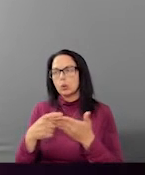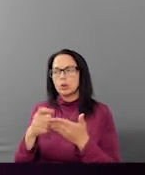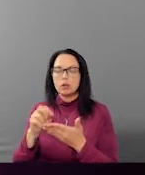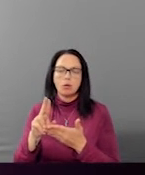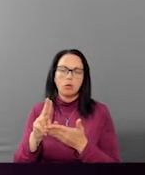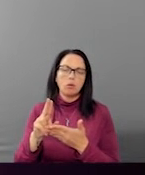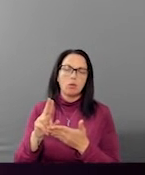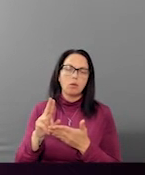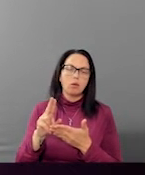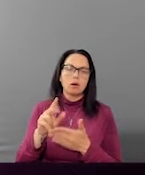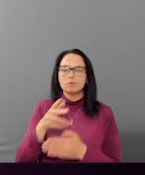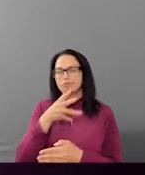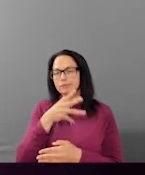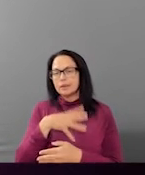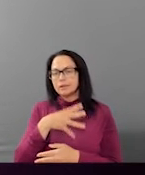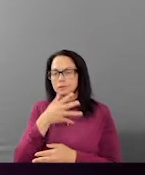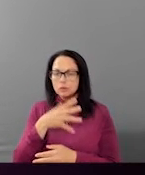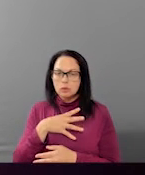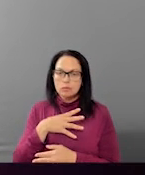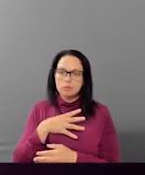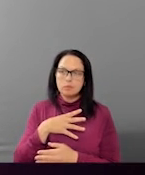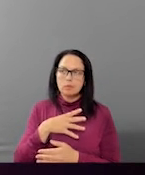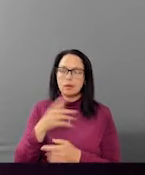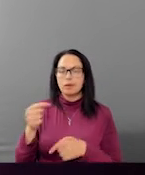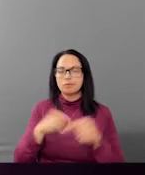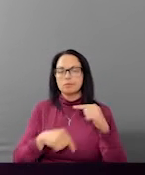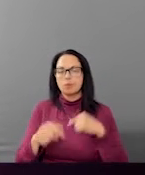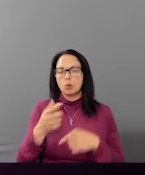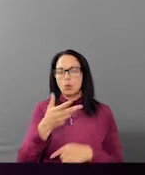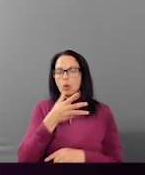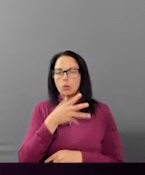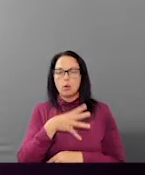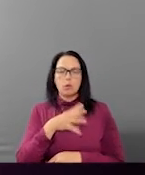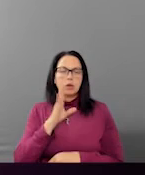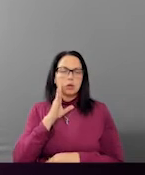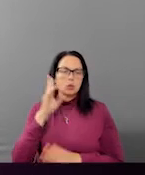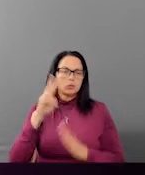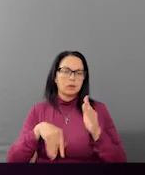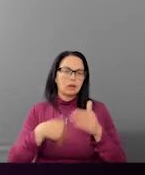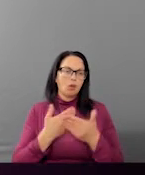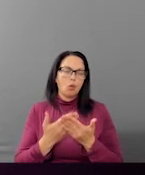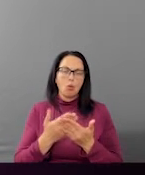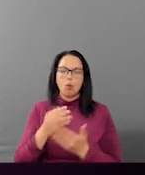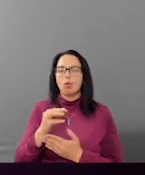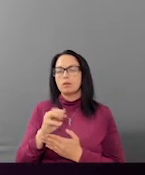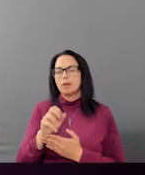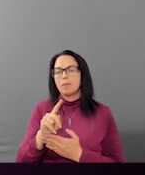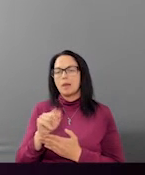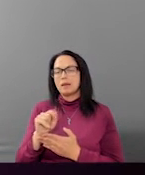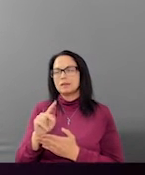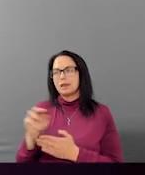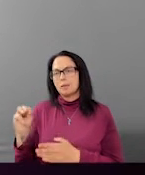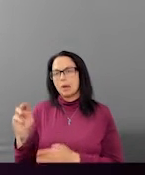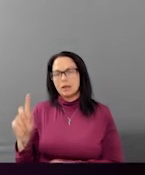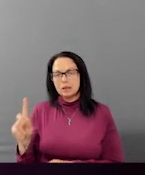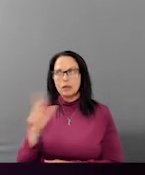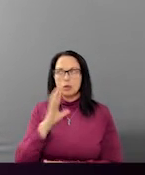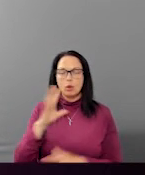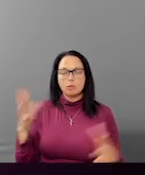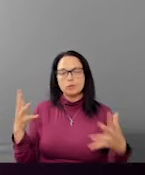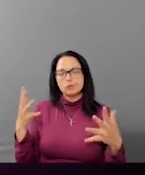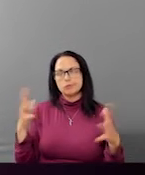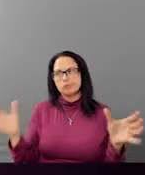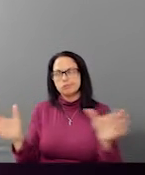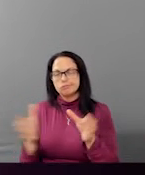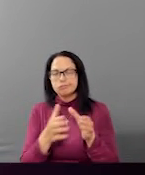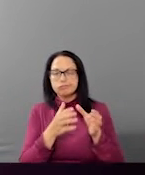case, they're called ladies or women, that maps back to one woman. You would read all the metadata. You'd have to manually aggregate this together. Maybe